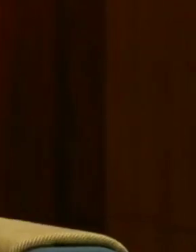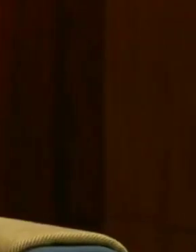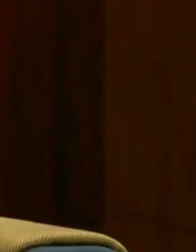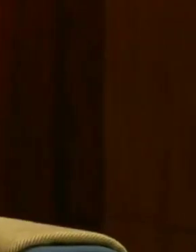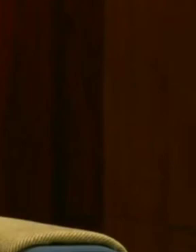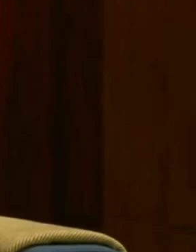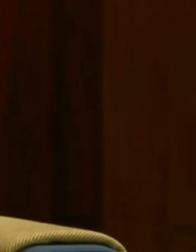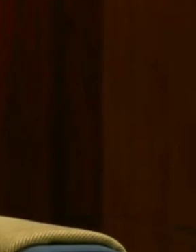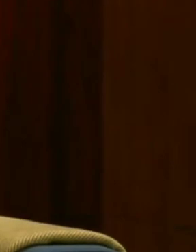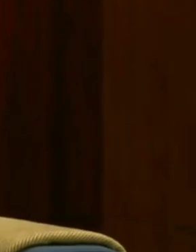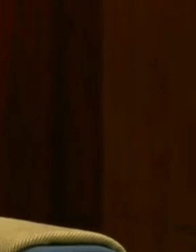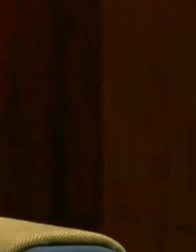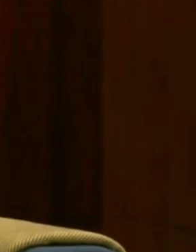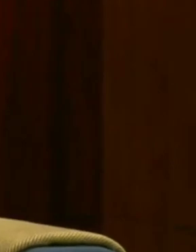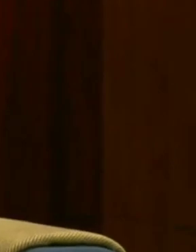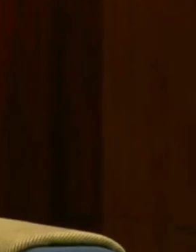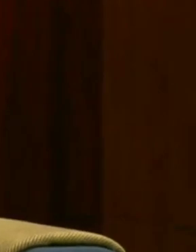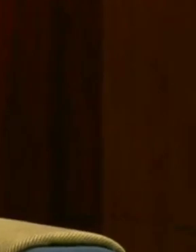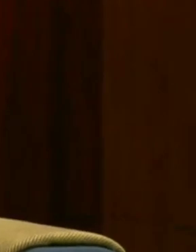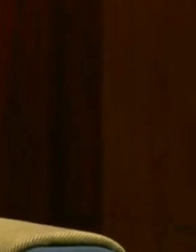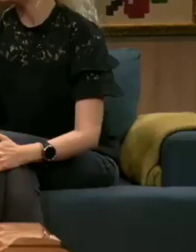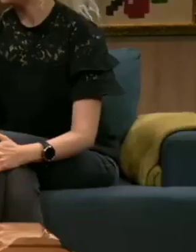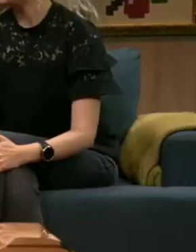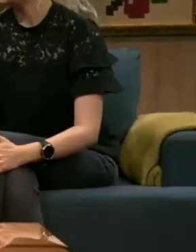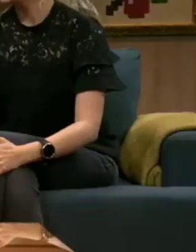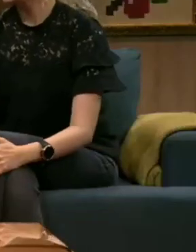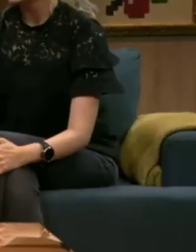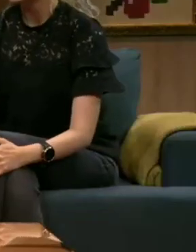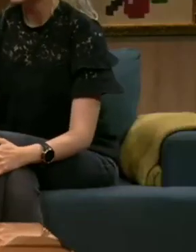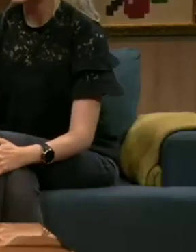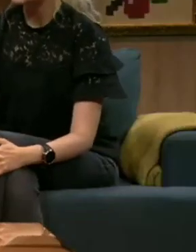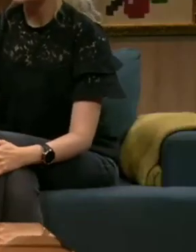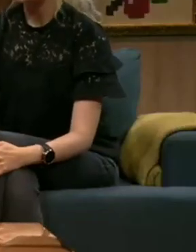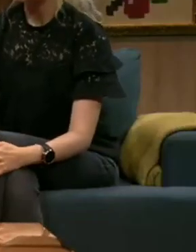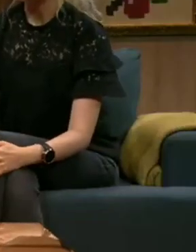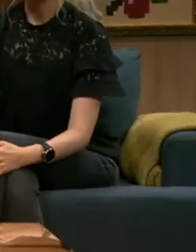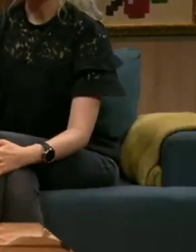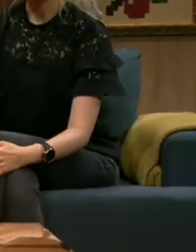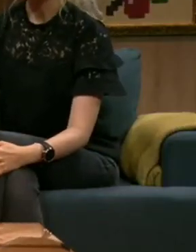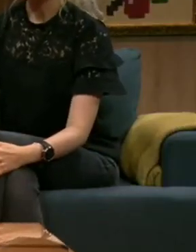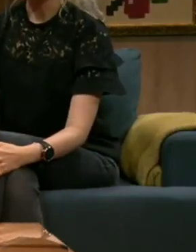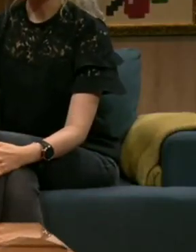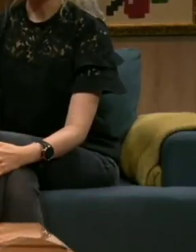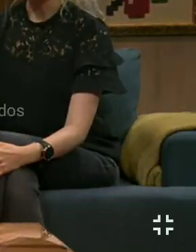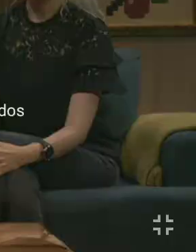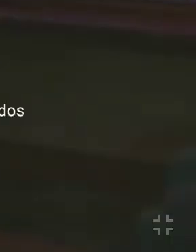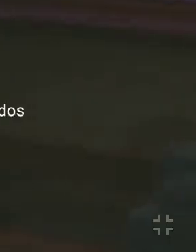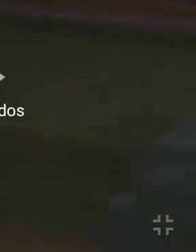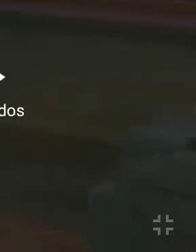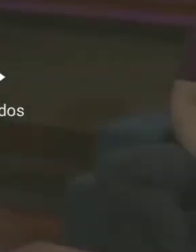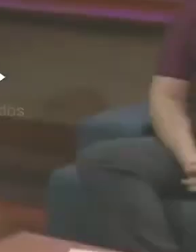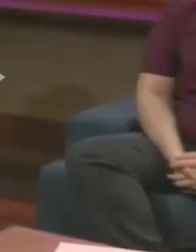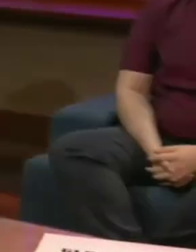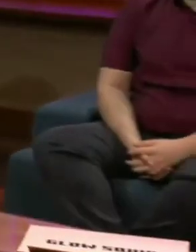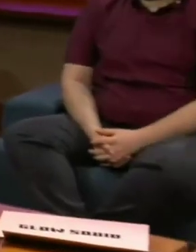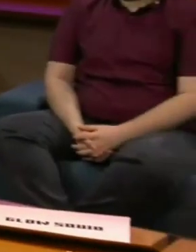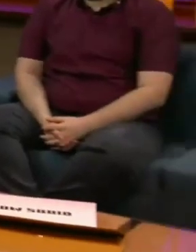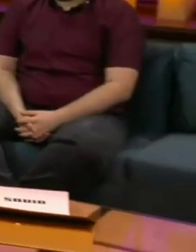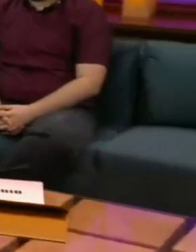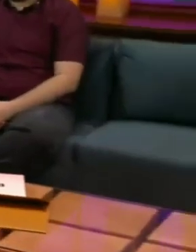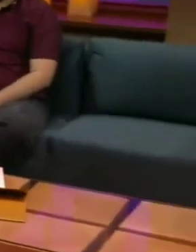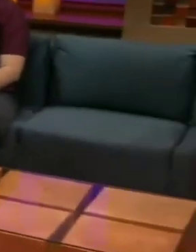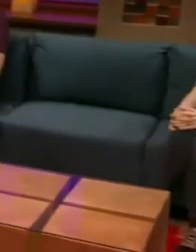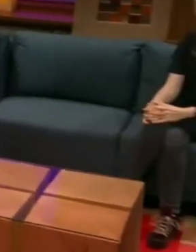we'll see. We'll see. I'll talk to them. Think about it. Yes. We have committed to a lot of things. All of you,